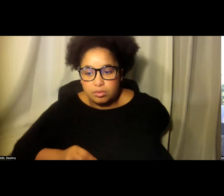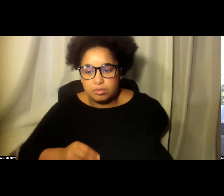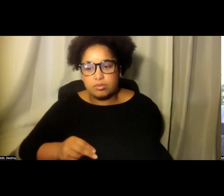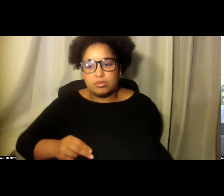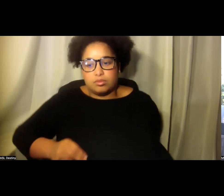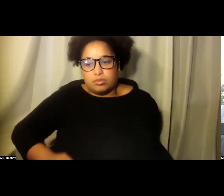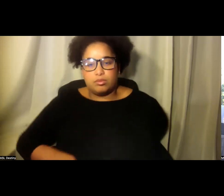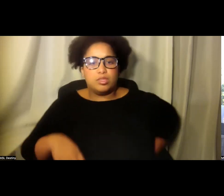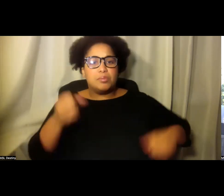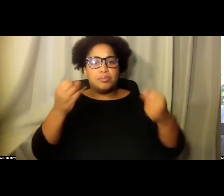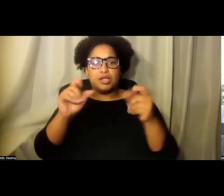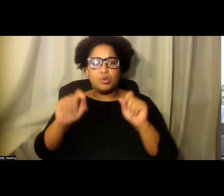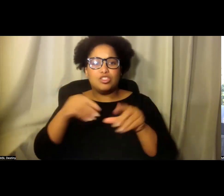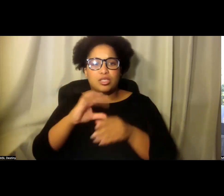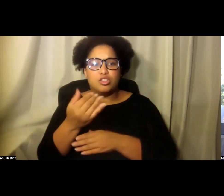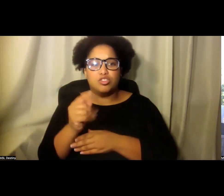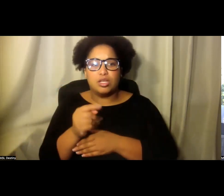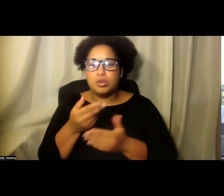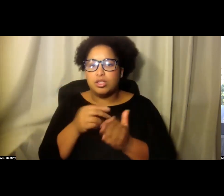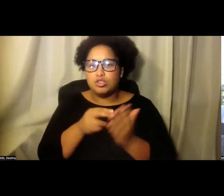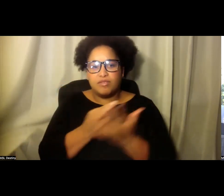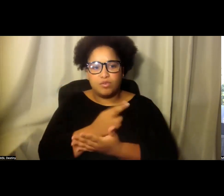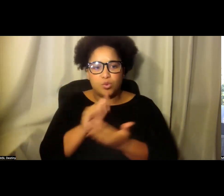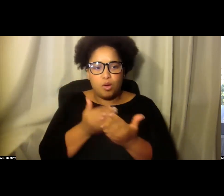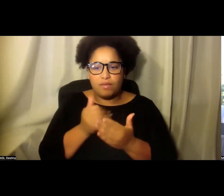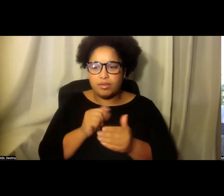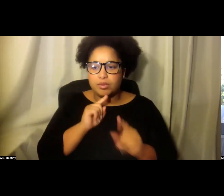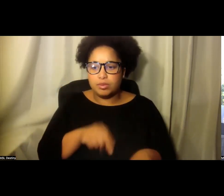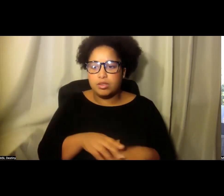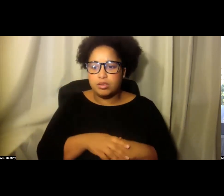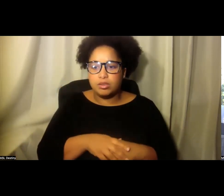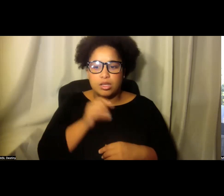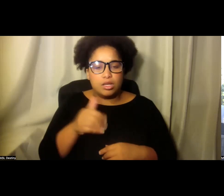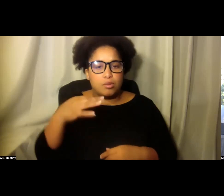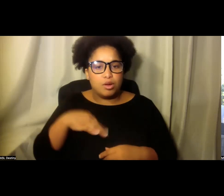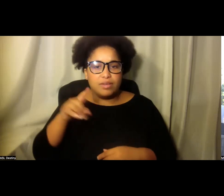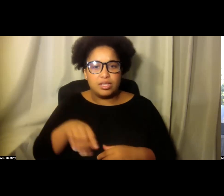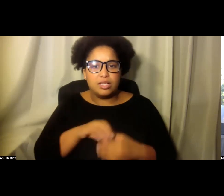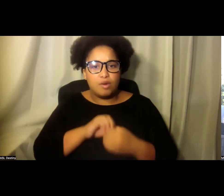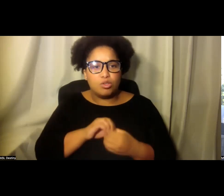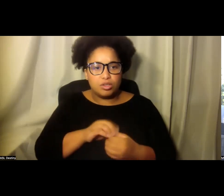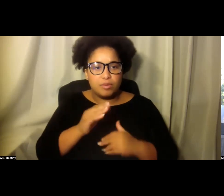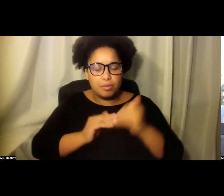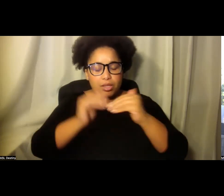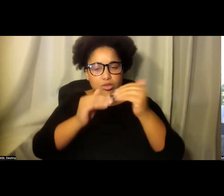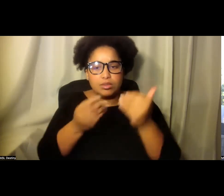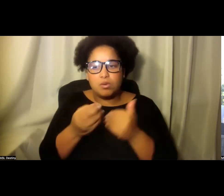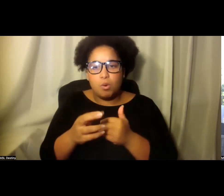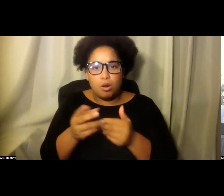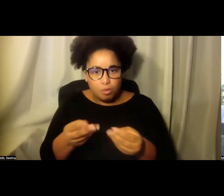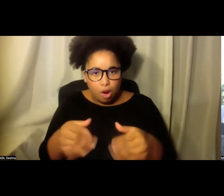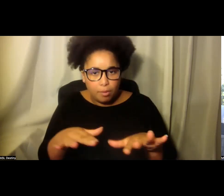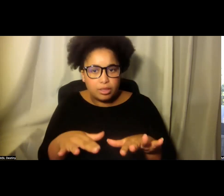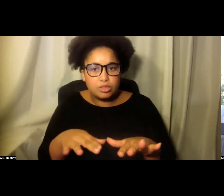let's go through those. Okay. Does the nonprofit need to have ownership of the building's property in